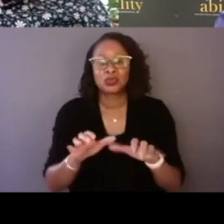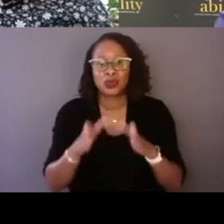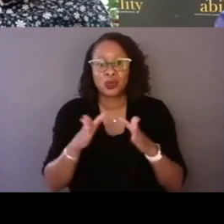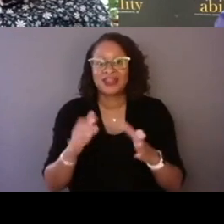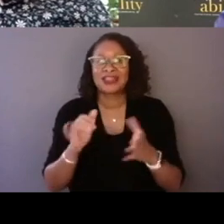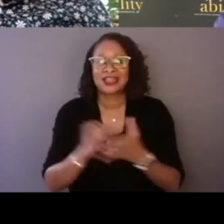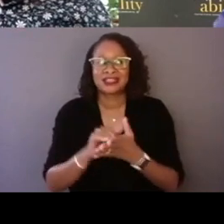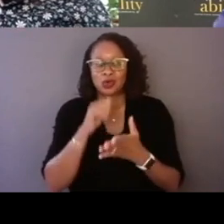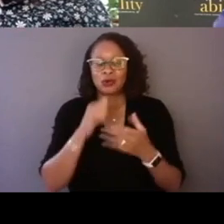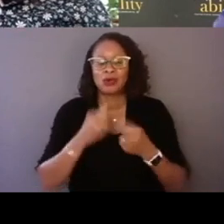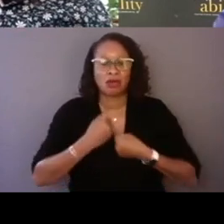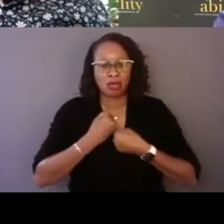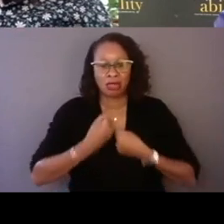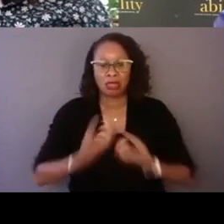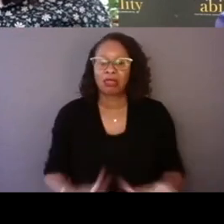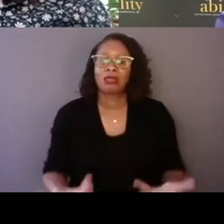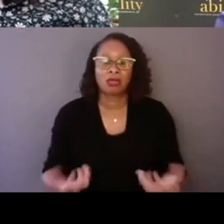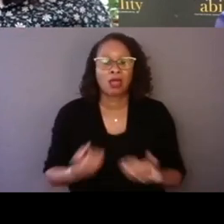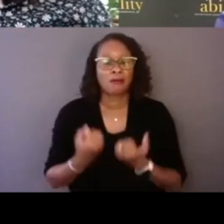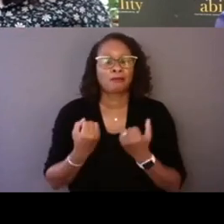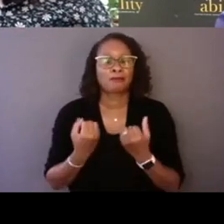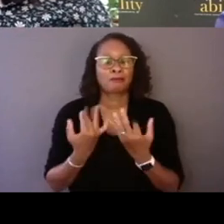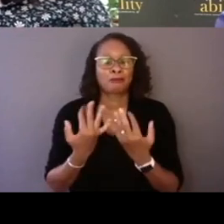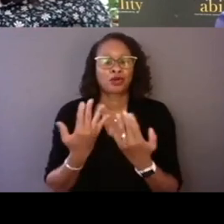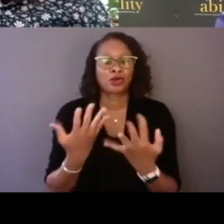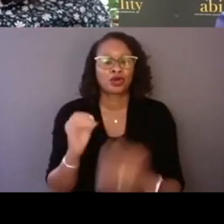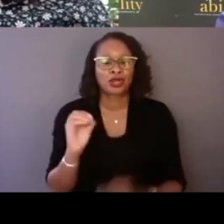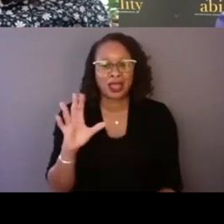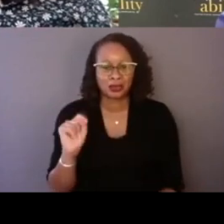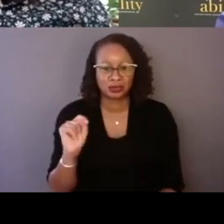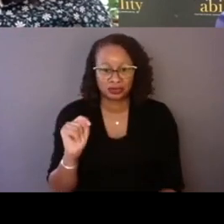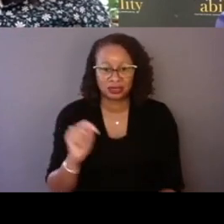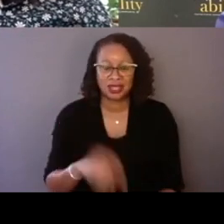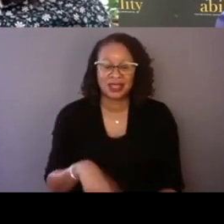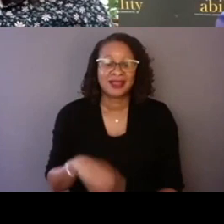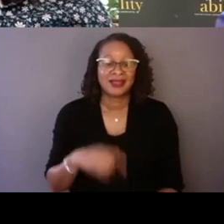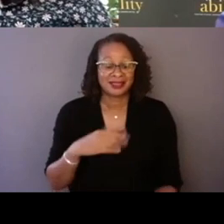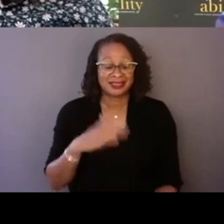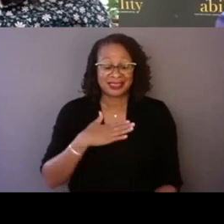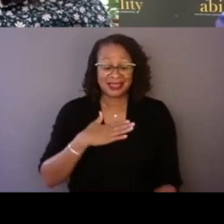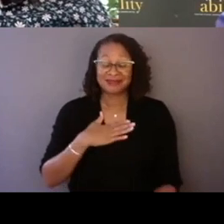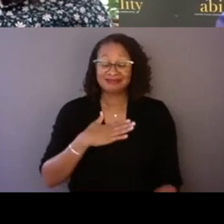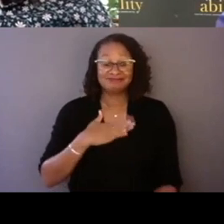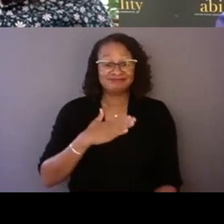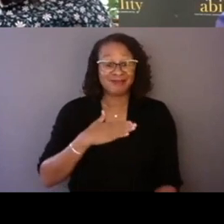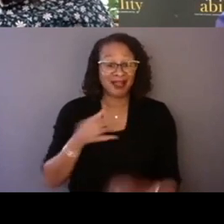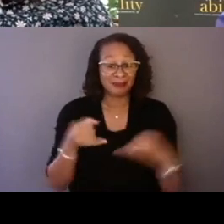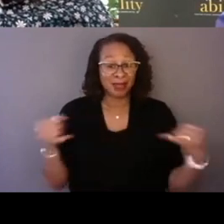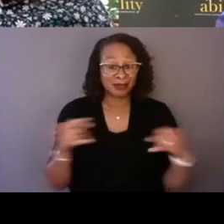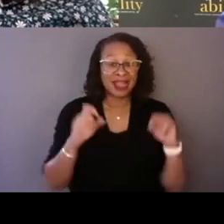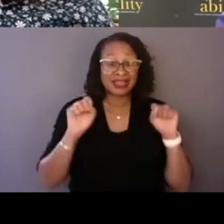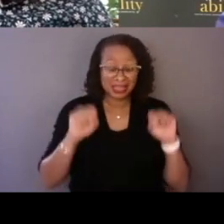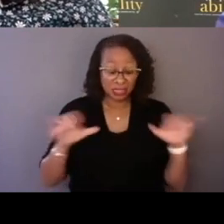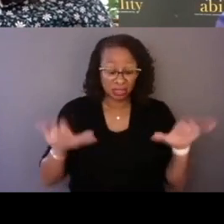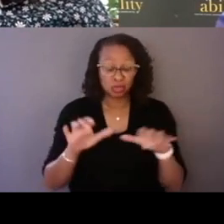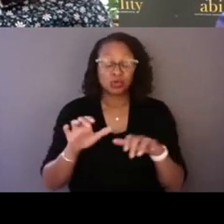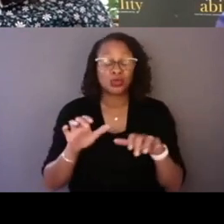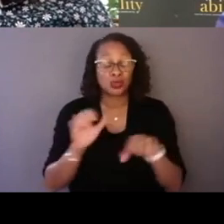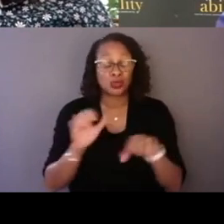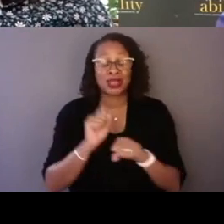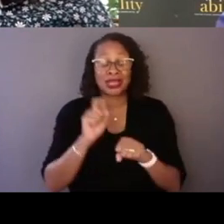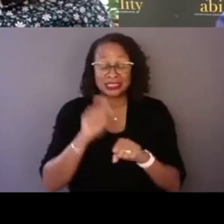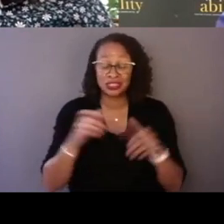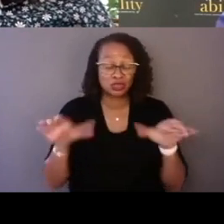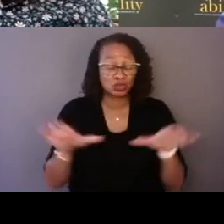out? And I guess that's my boundary is, can I do the work, but I have to be able to do it in a way that it's joyously. And I agree